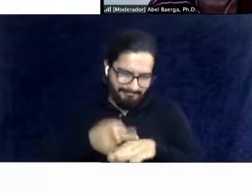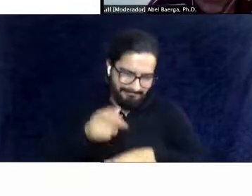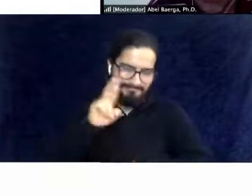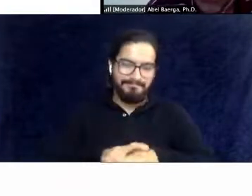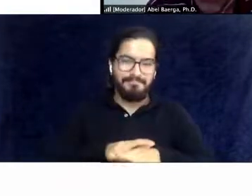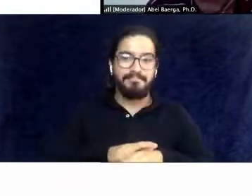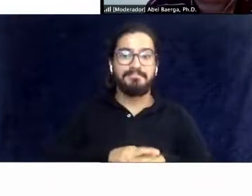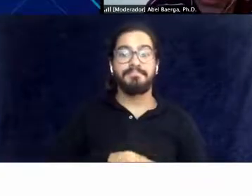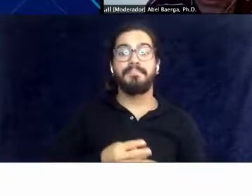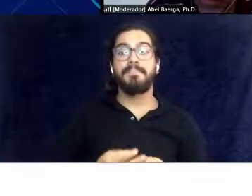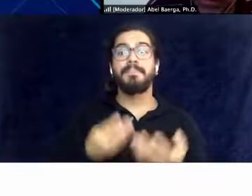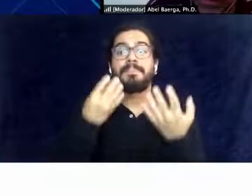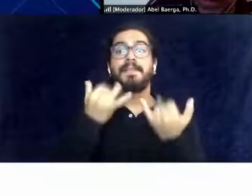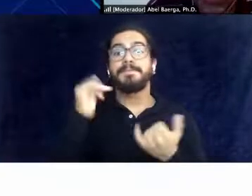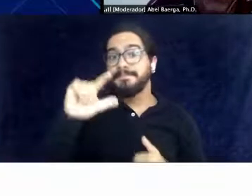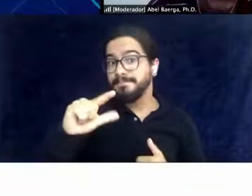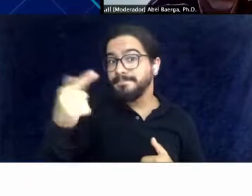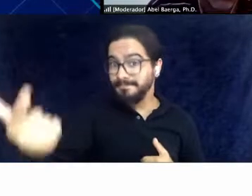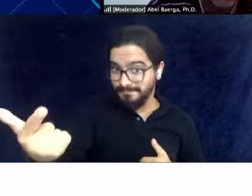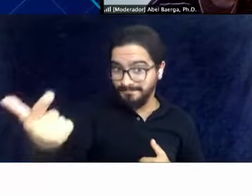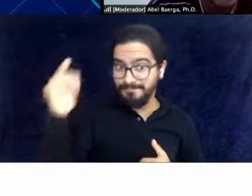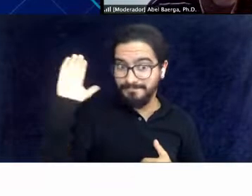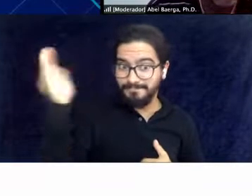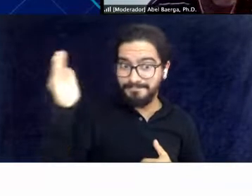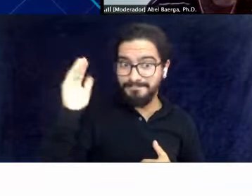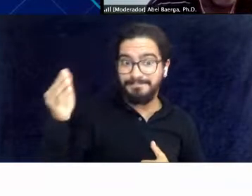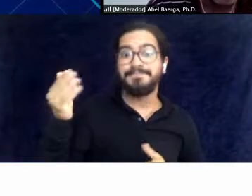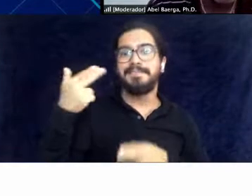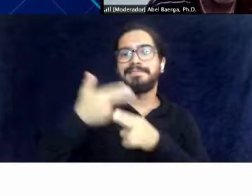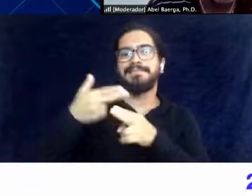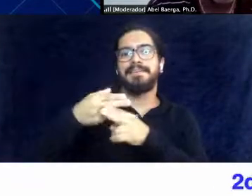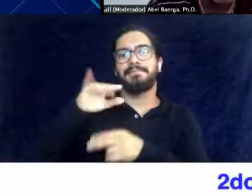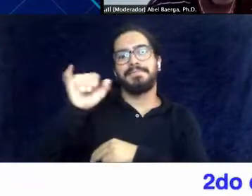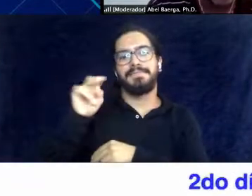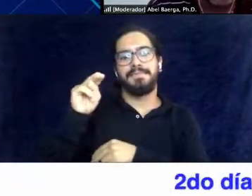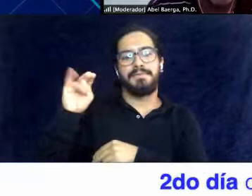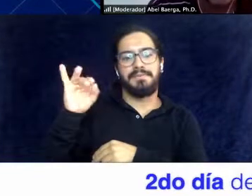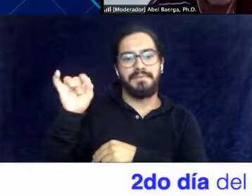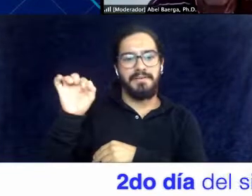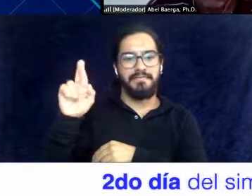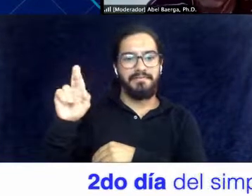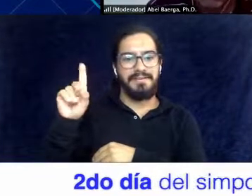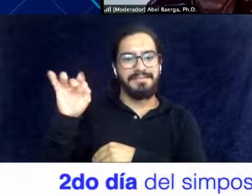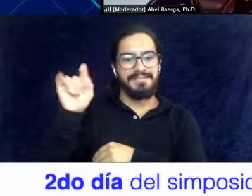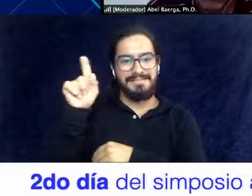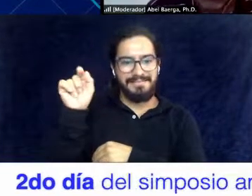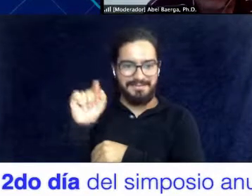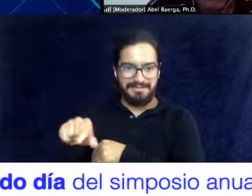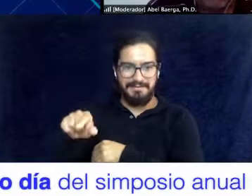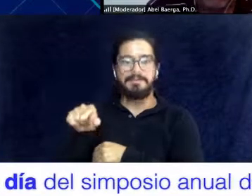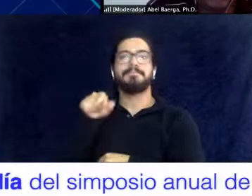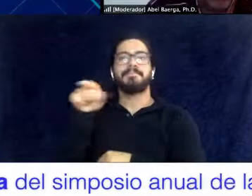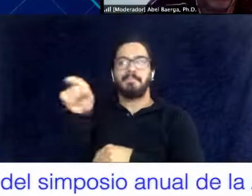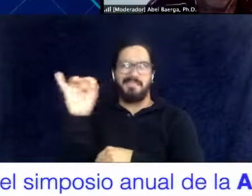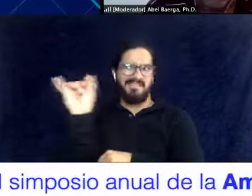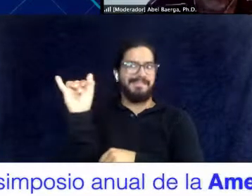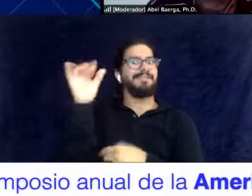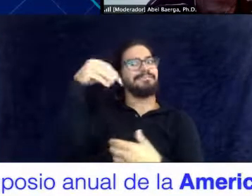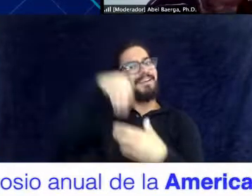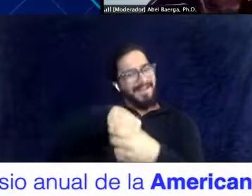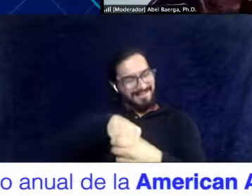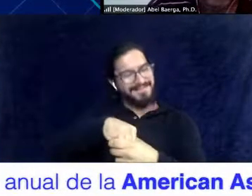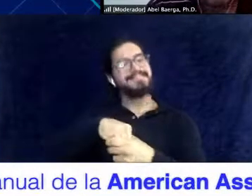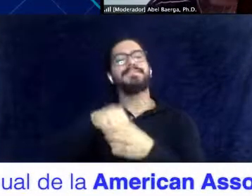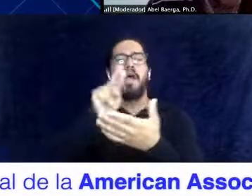another speaker, our next speaker, Jennifer Diaz, also is doing her work at the Medical Sciences campus. Jennifer, you